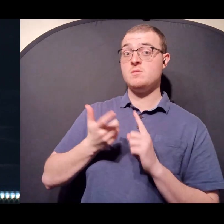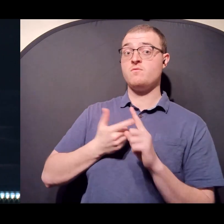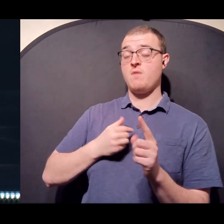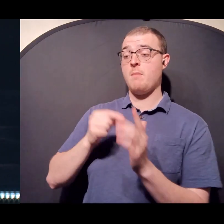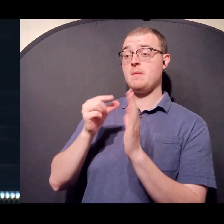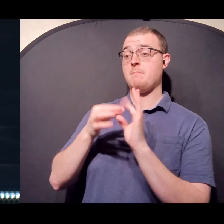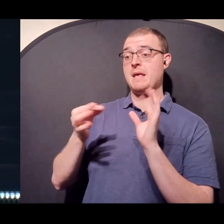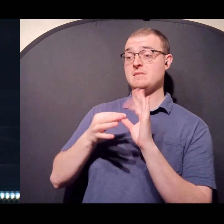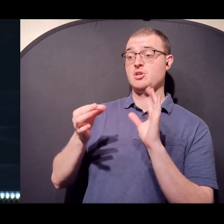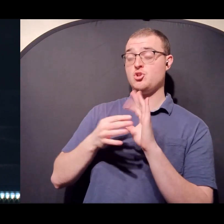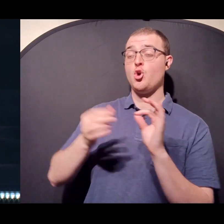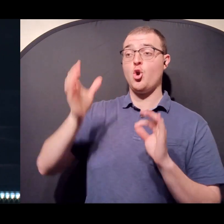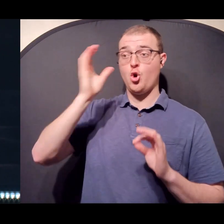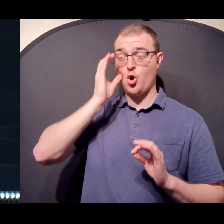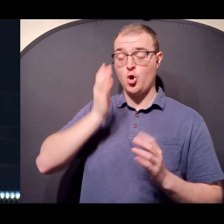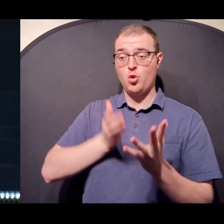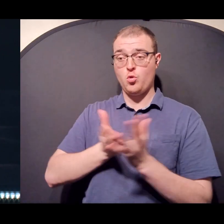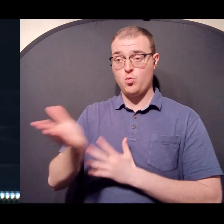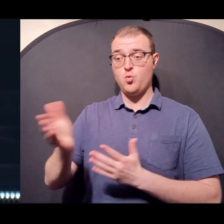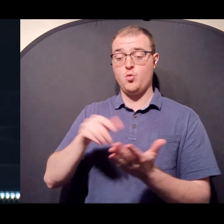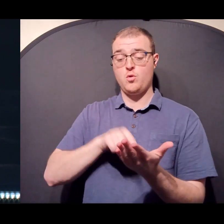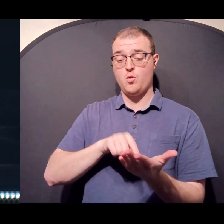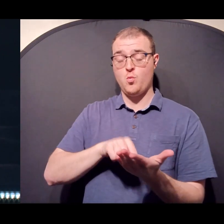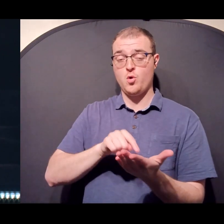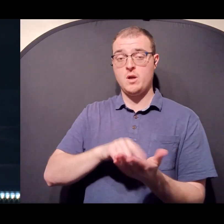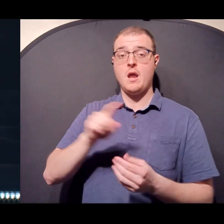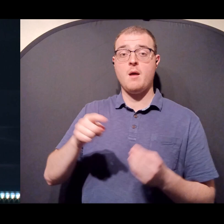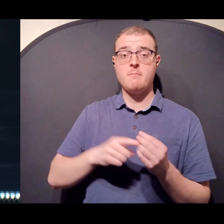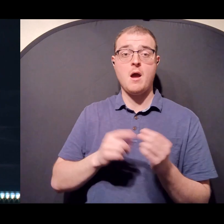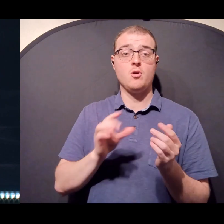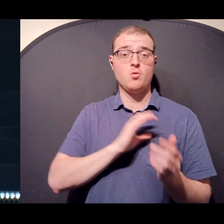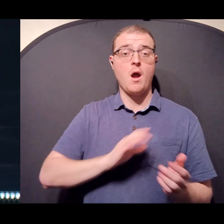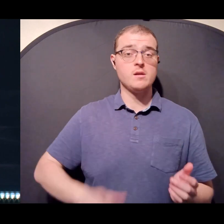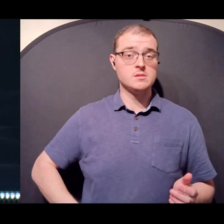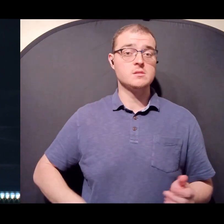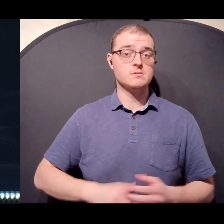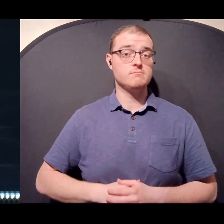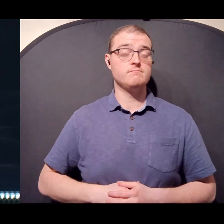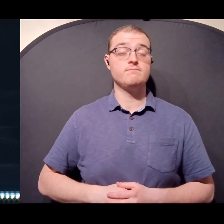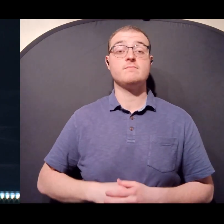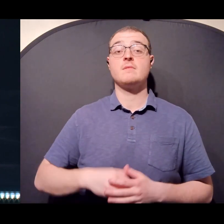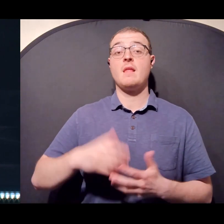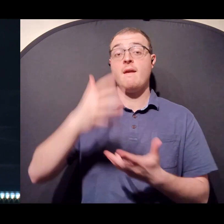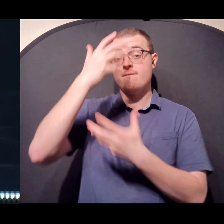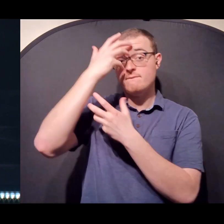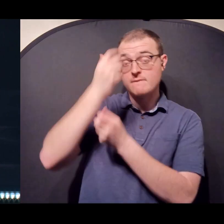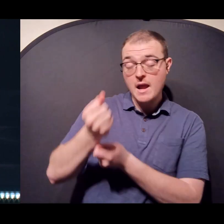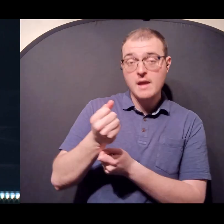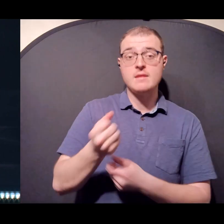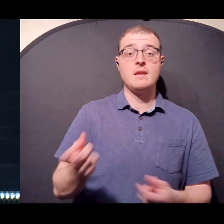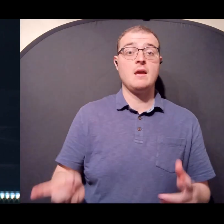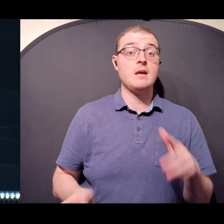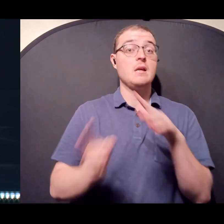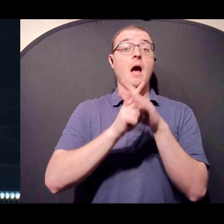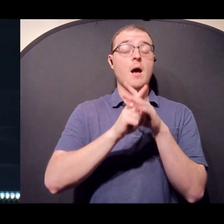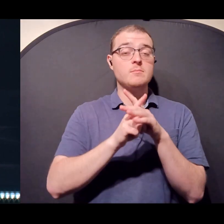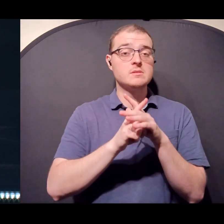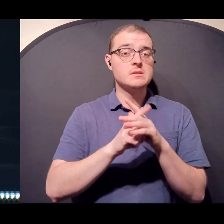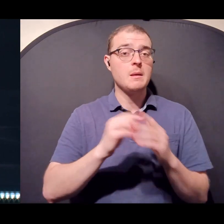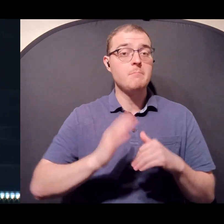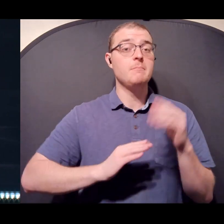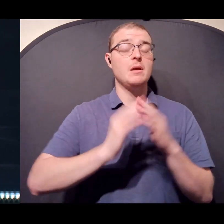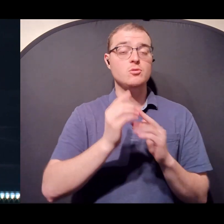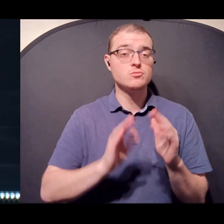the message, and the message is heard through the word about Christ. Faith comes and it's built